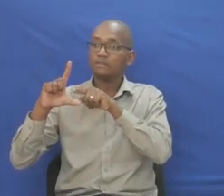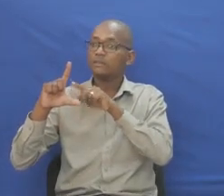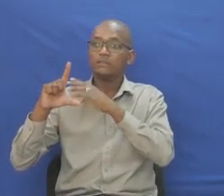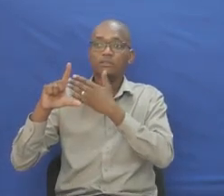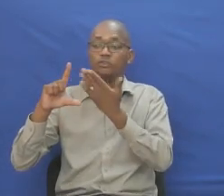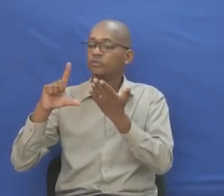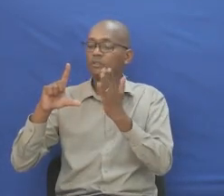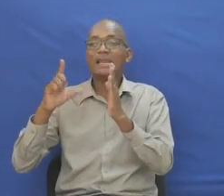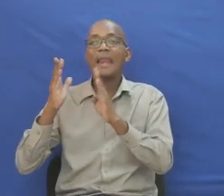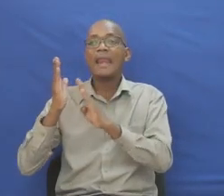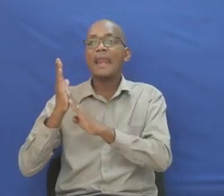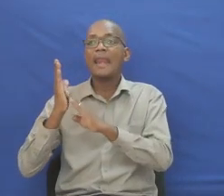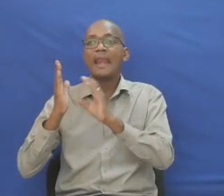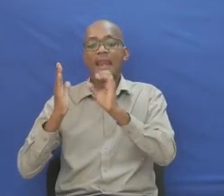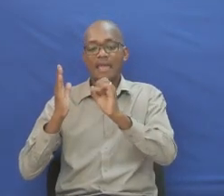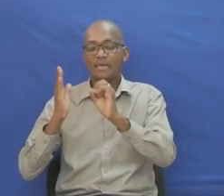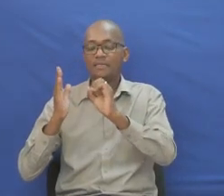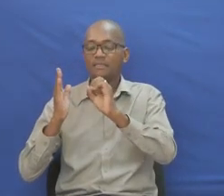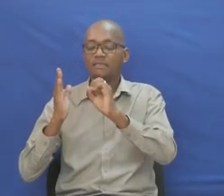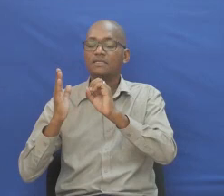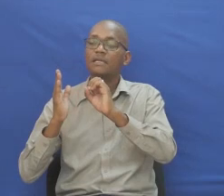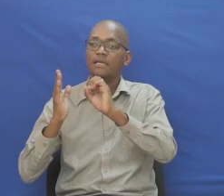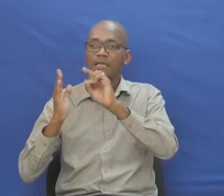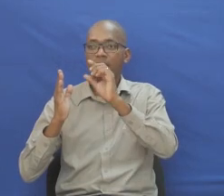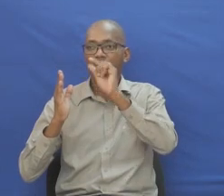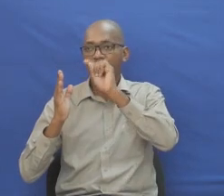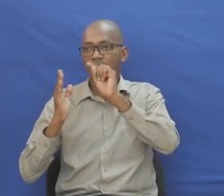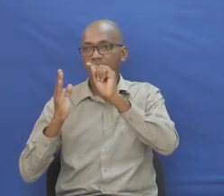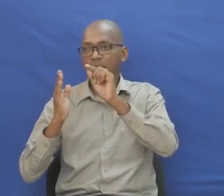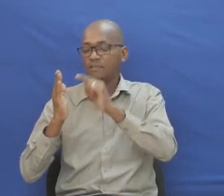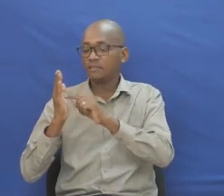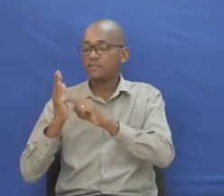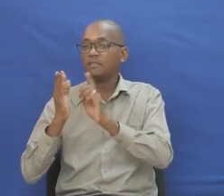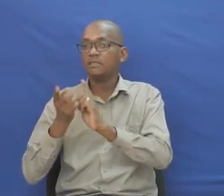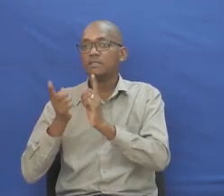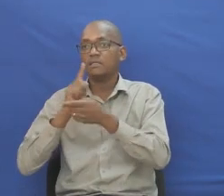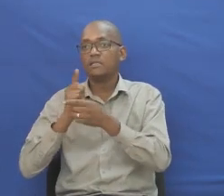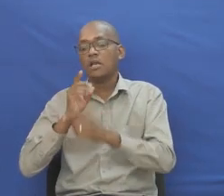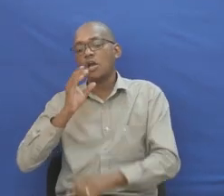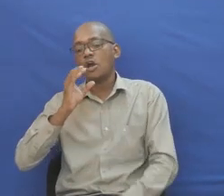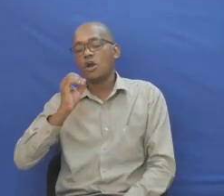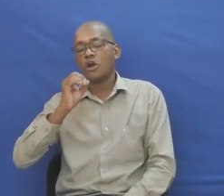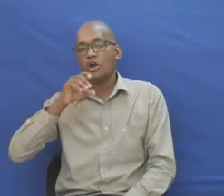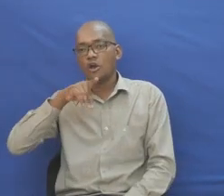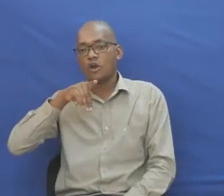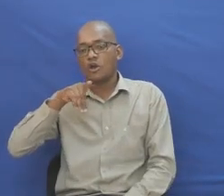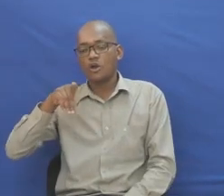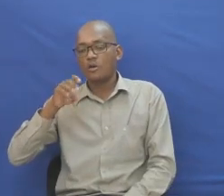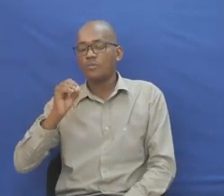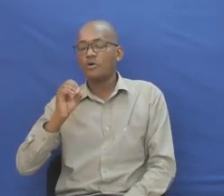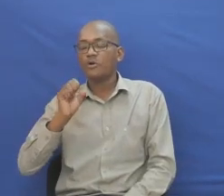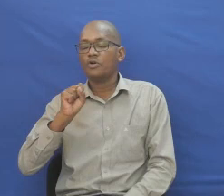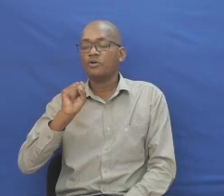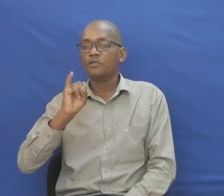degrees, the side which is faced by this one, it is known as opposite side. This is opposite side.